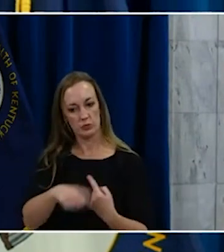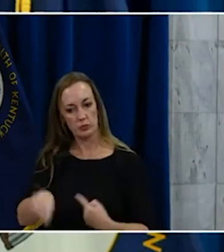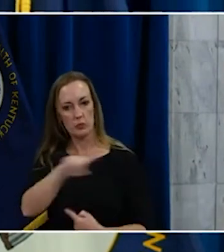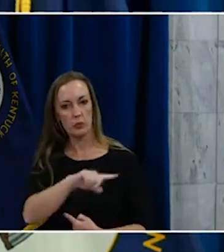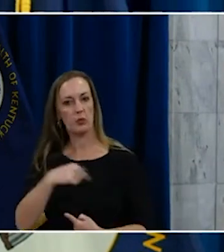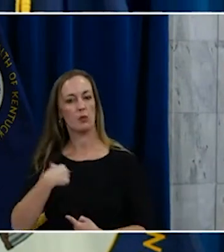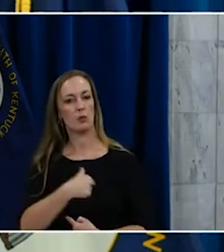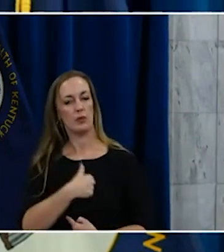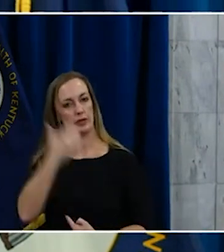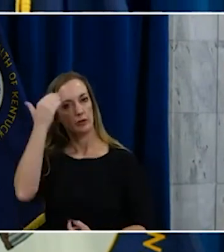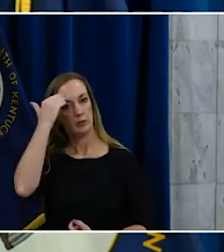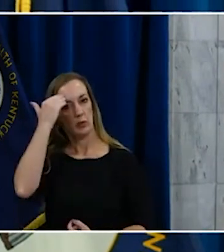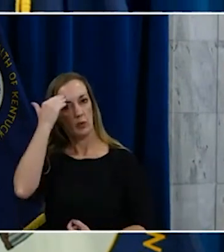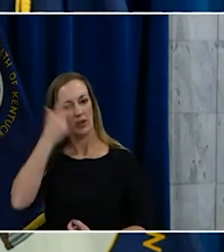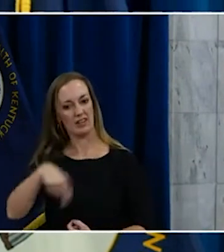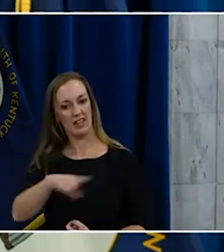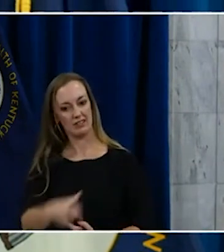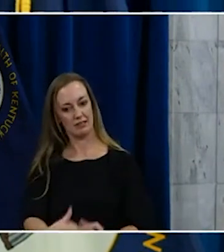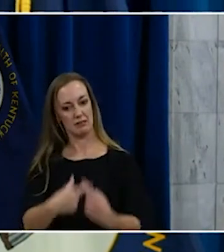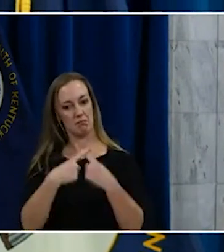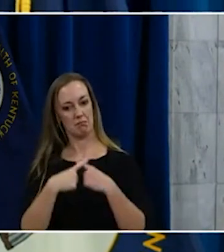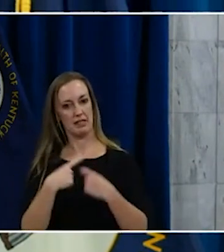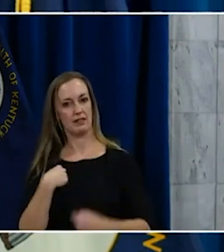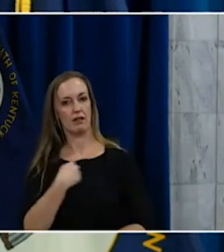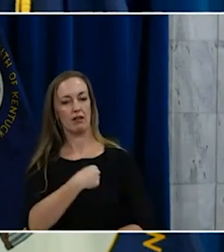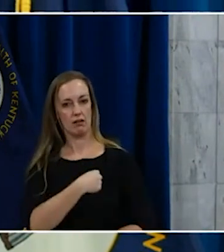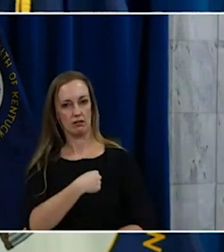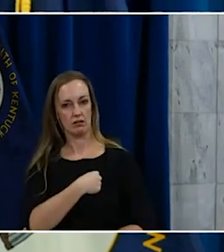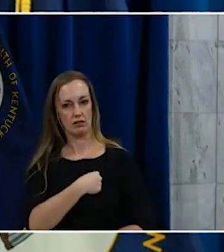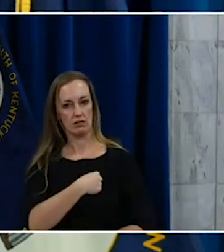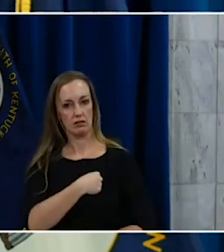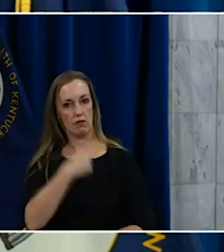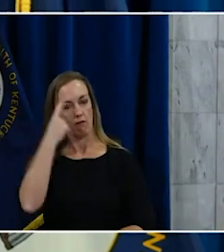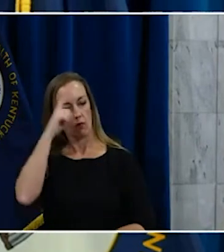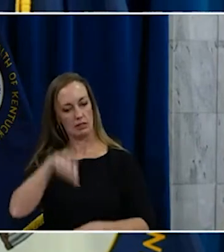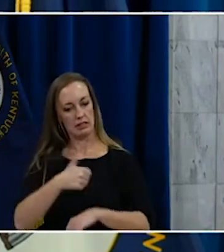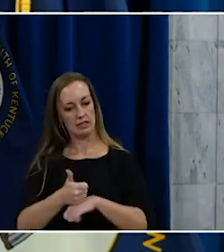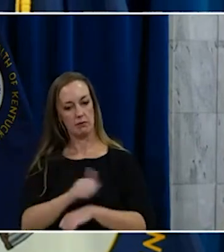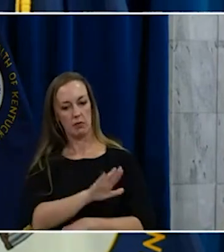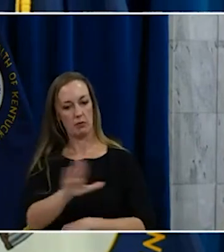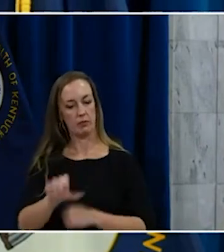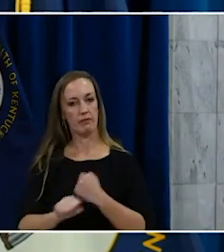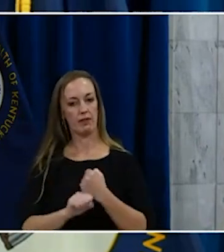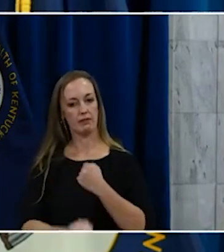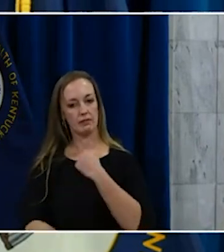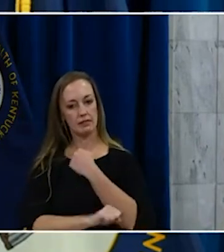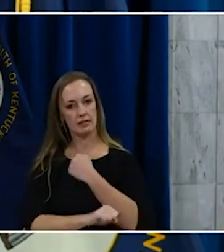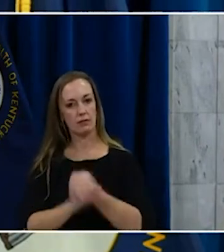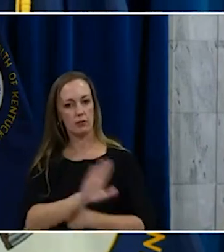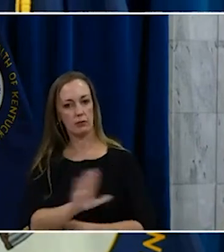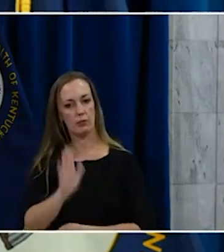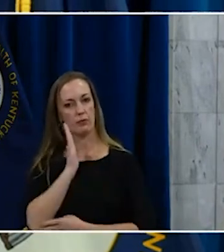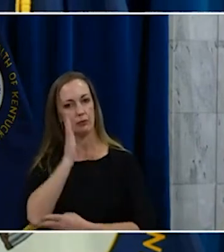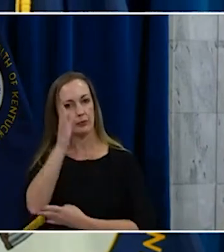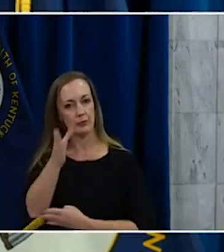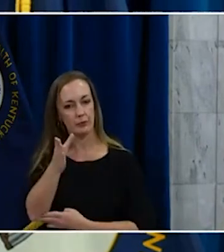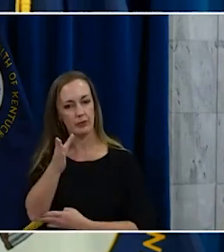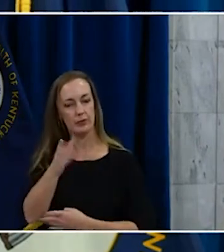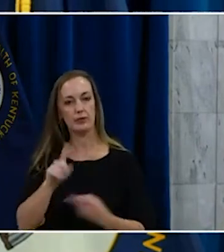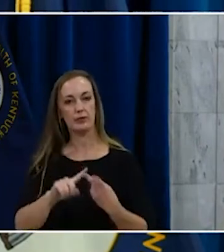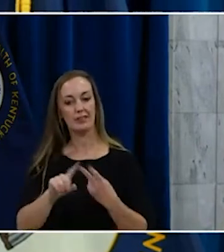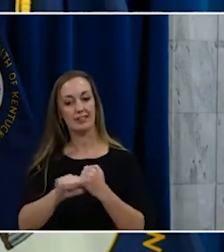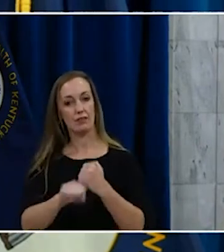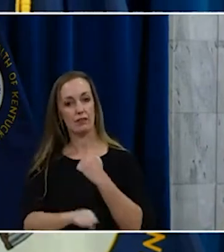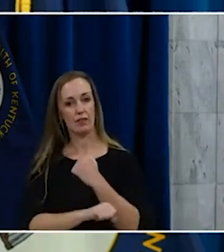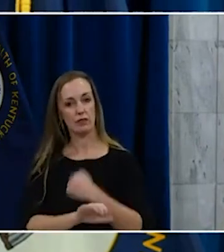know are dependent on us to establish their foundation for their future, the